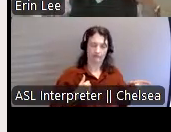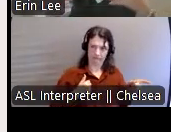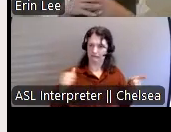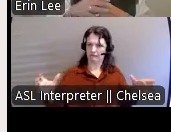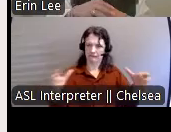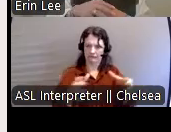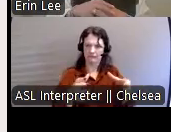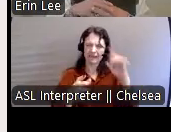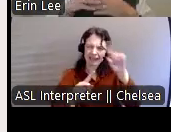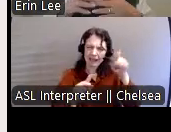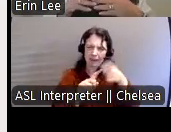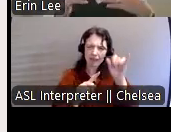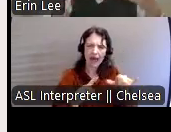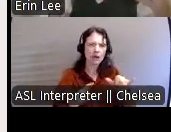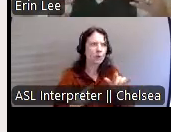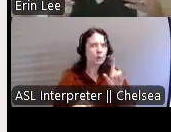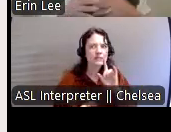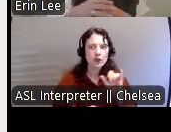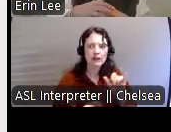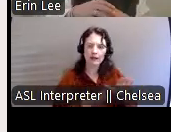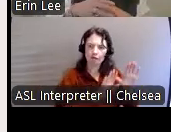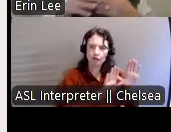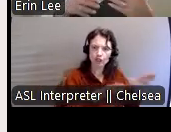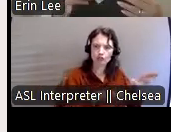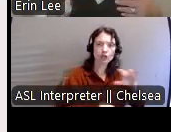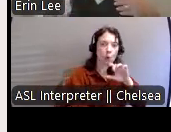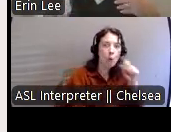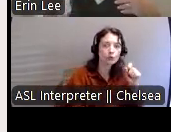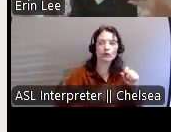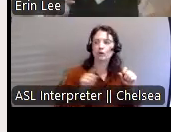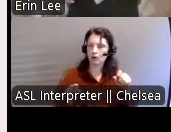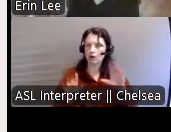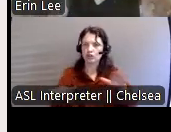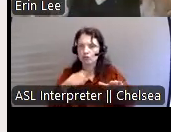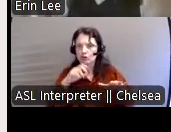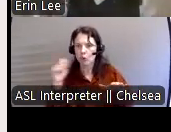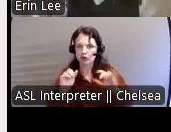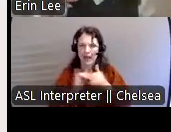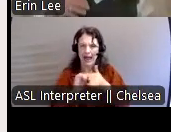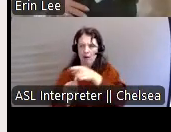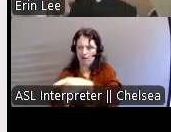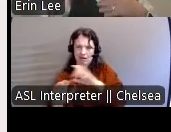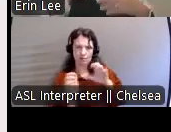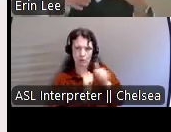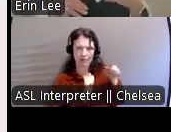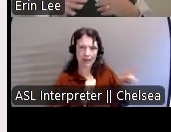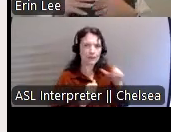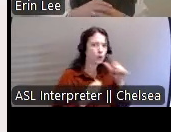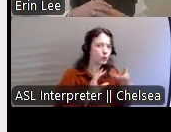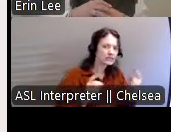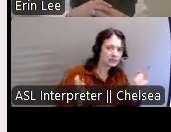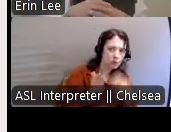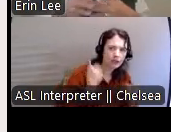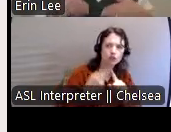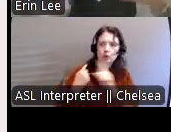about all of those realities, children and family members, and how they communicate and who says what to whom, and how are we